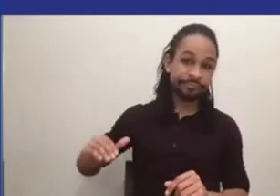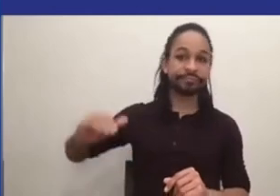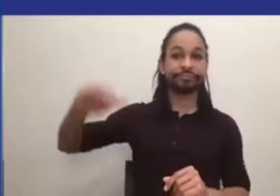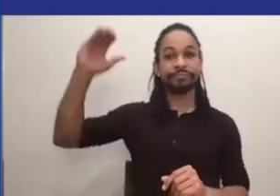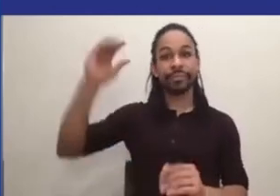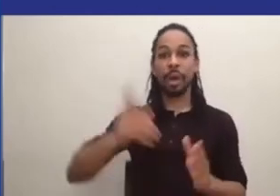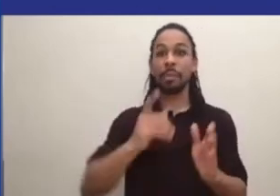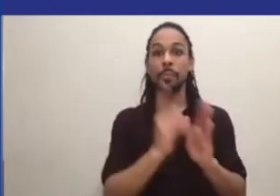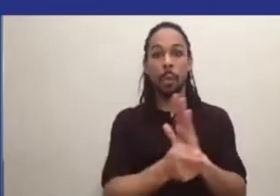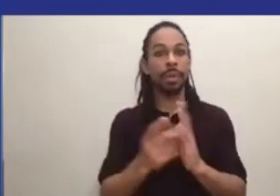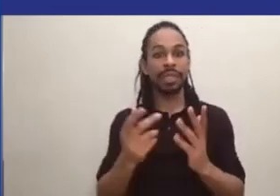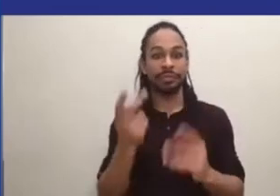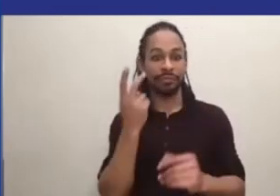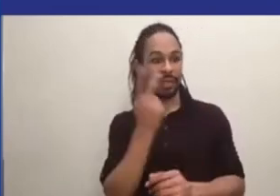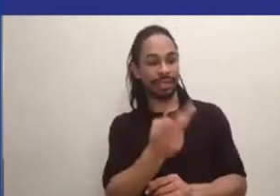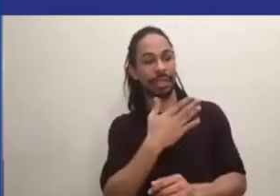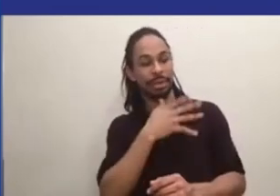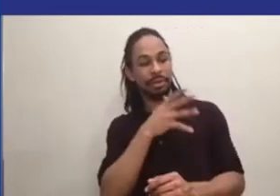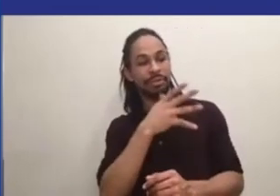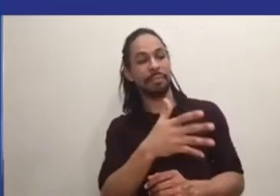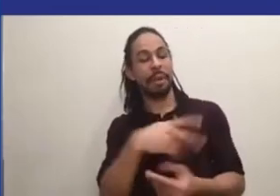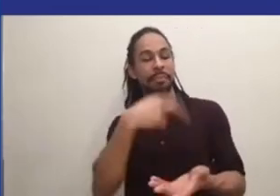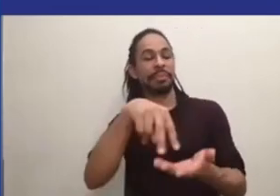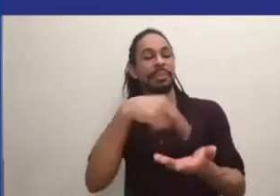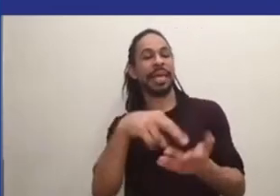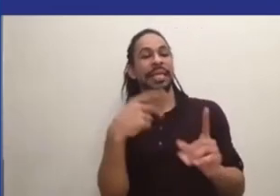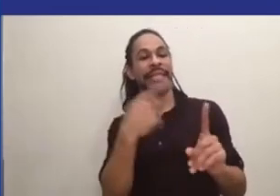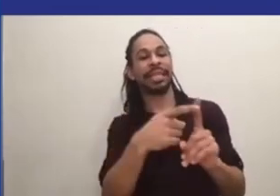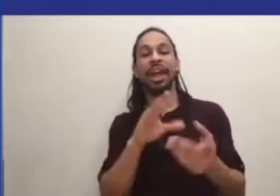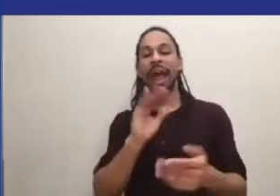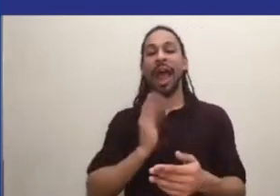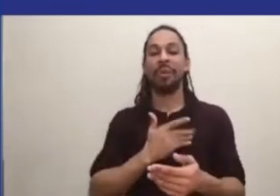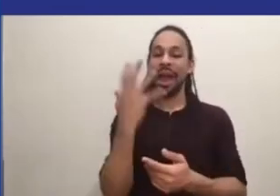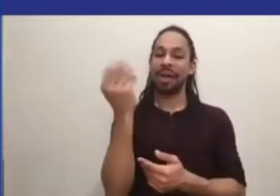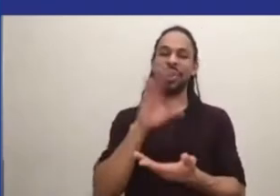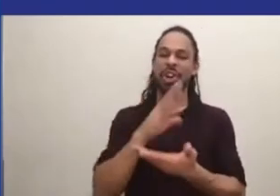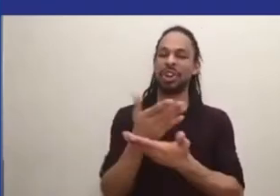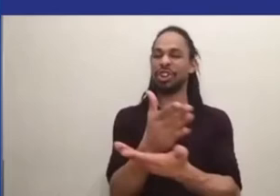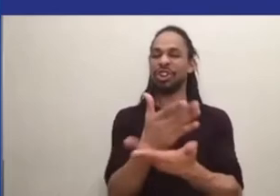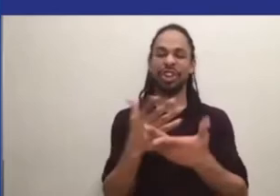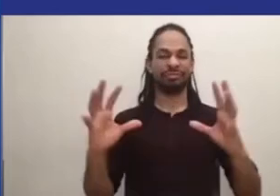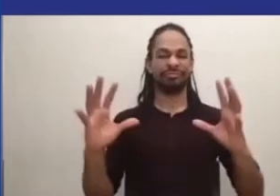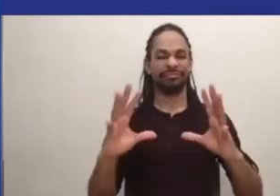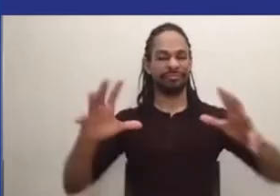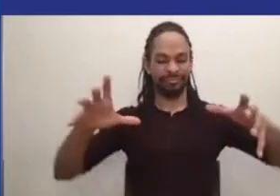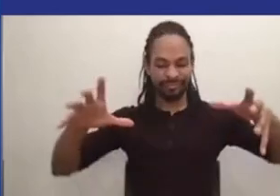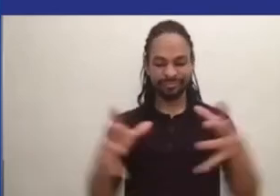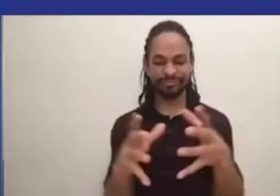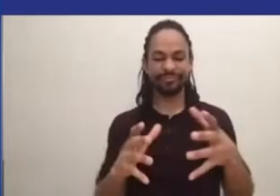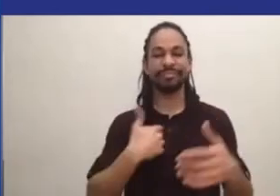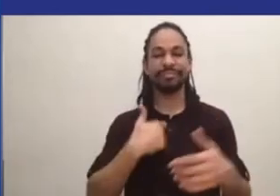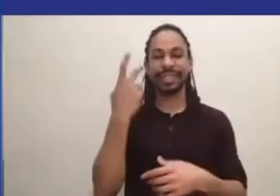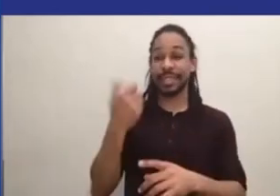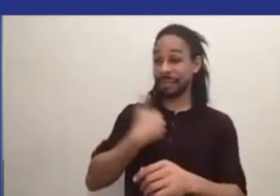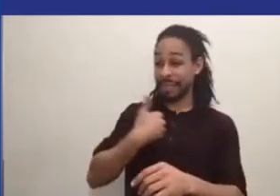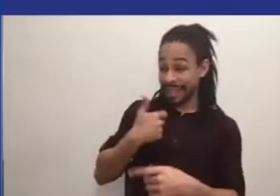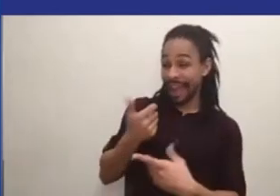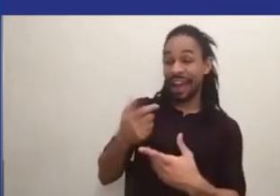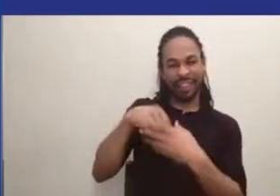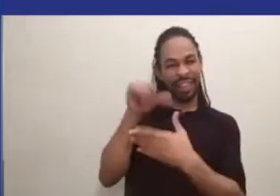my grandmother dancing at the cookouts. I see my cousins in it. I see myself at the football games.